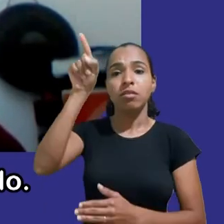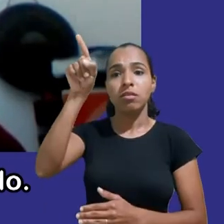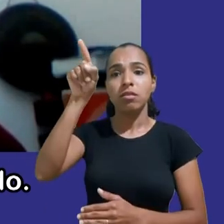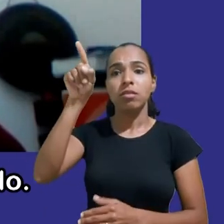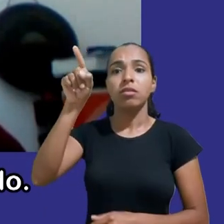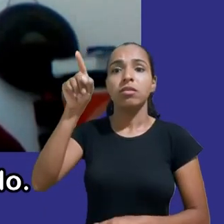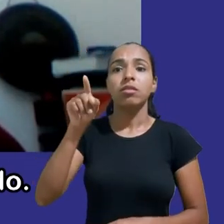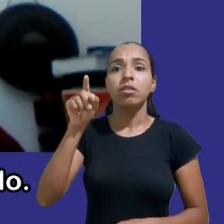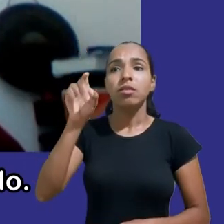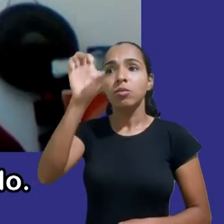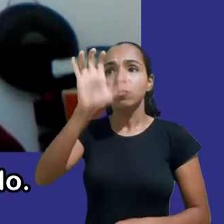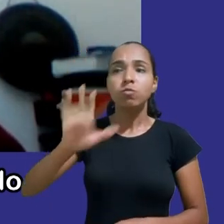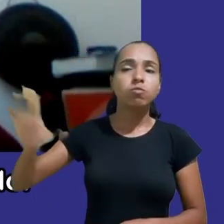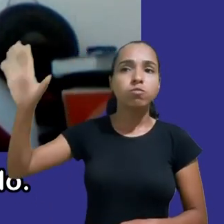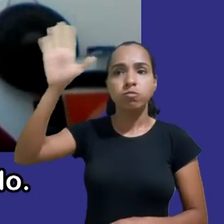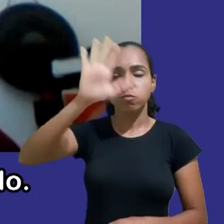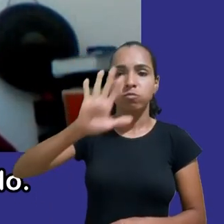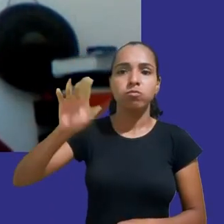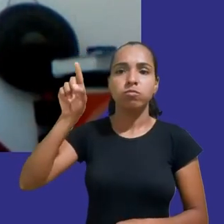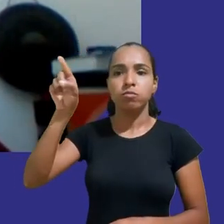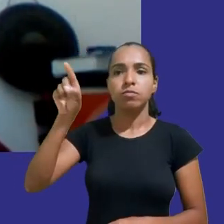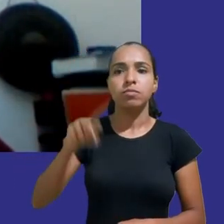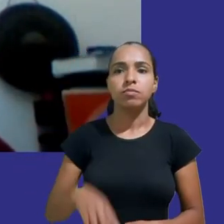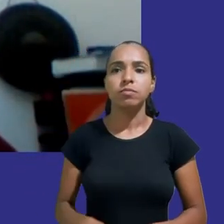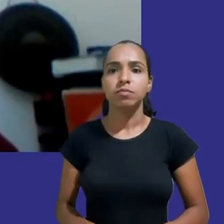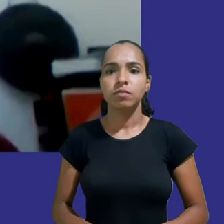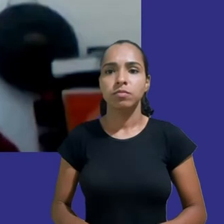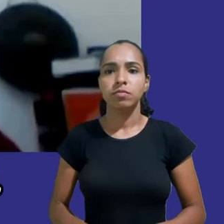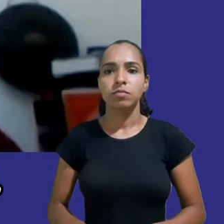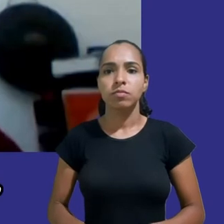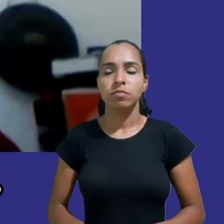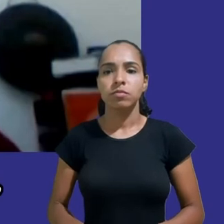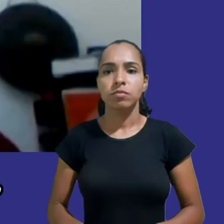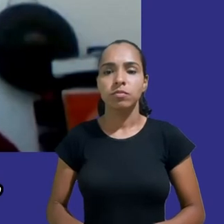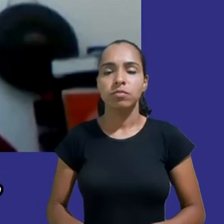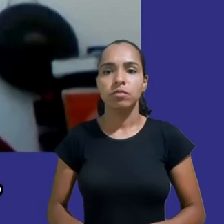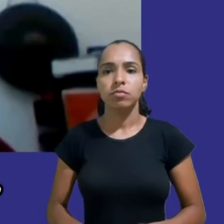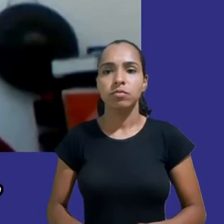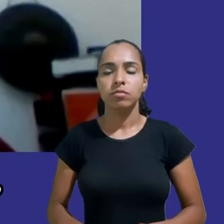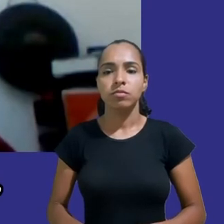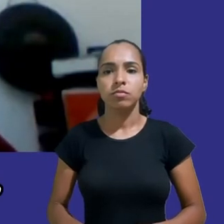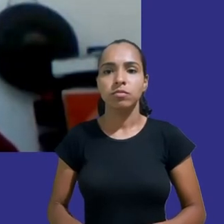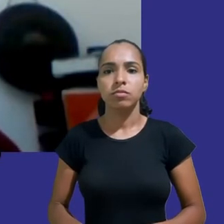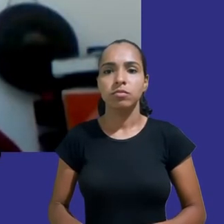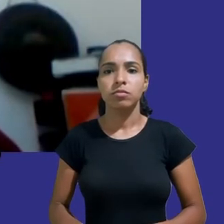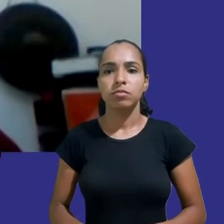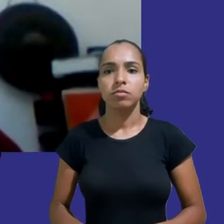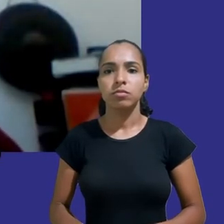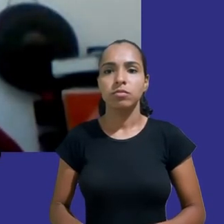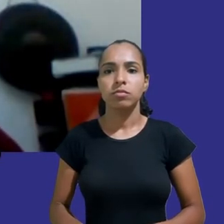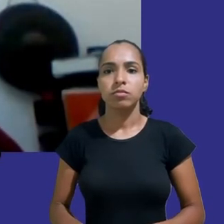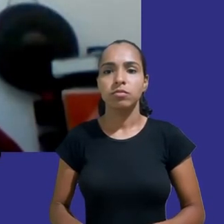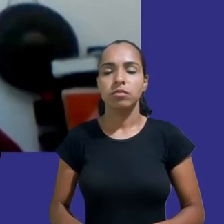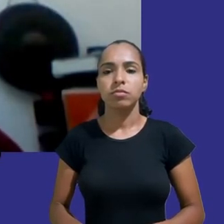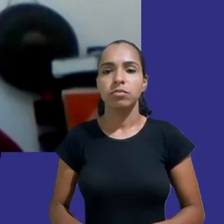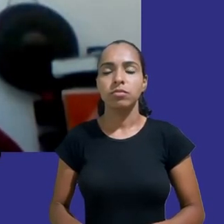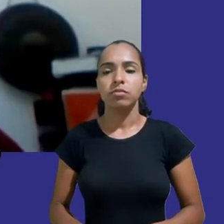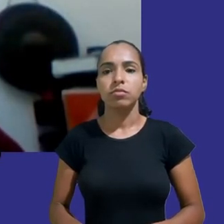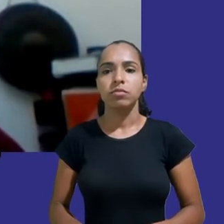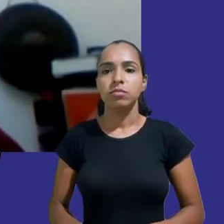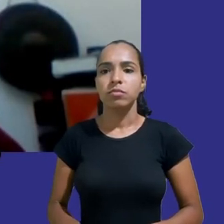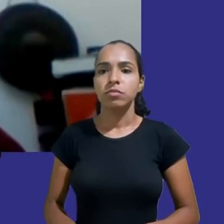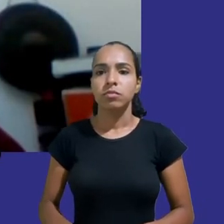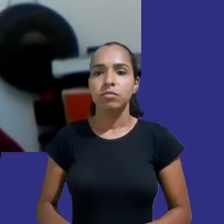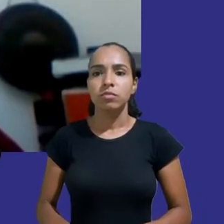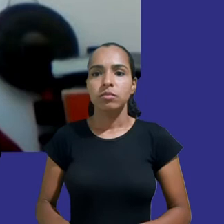the supreme court that we have here in the UK so what I'm also doing is you know for the same reasons that you guys